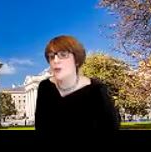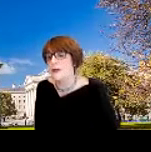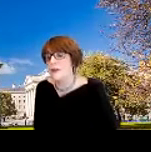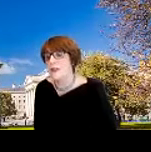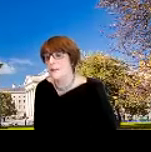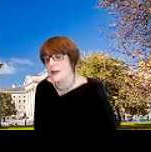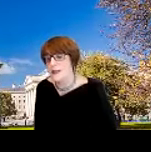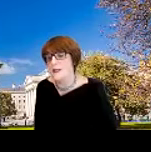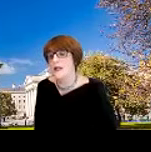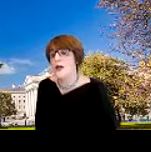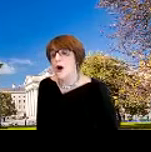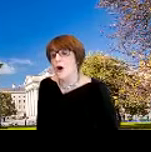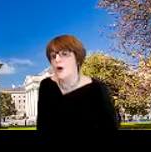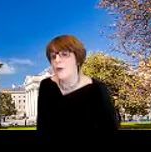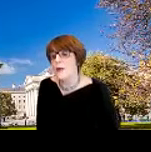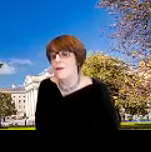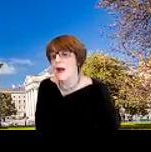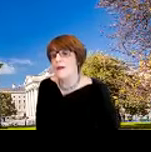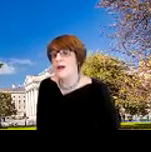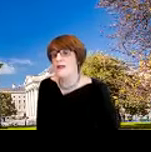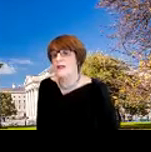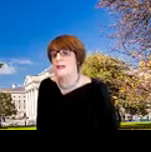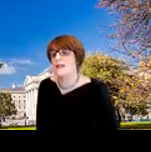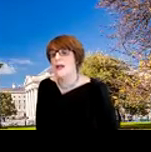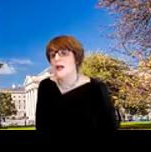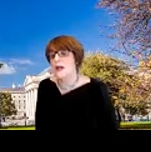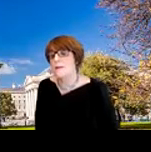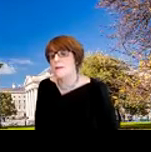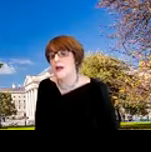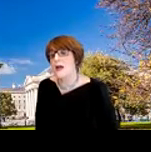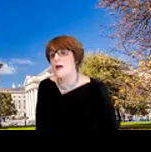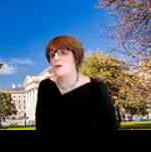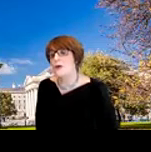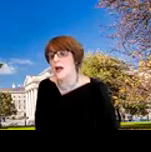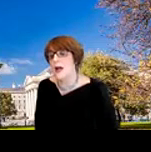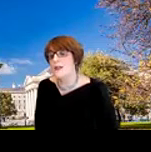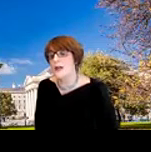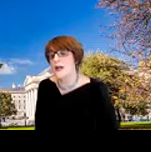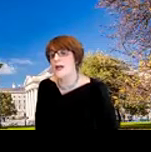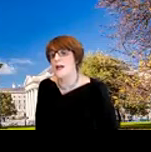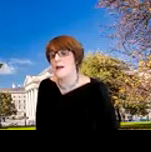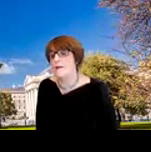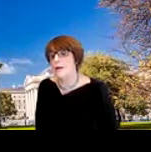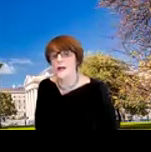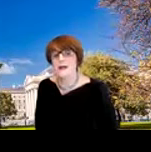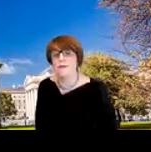those who are living independently or in family residence, we had